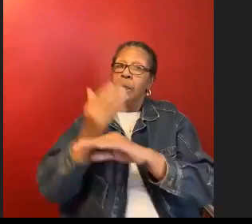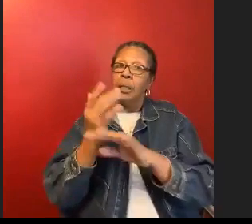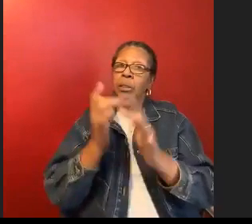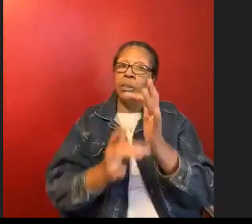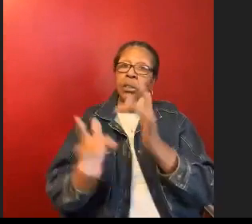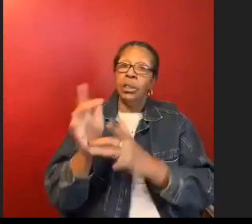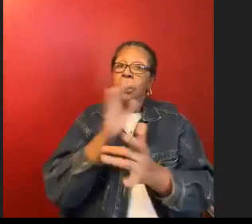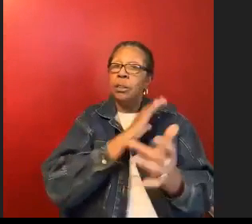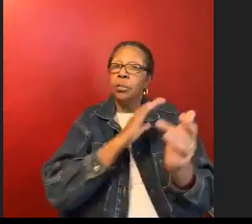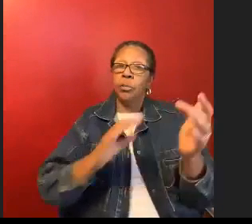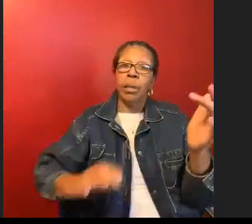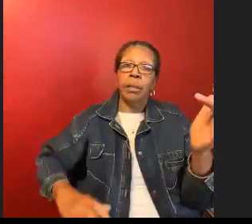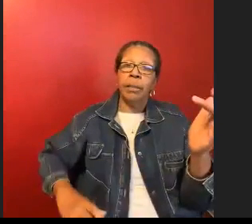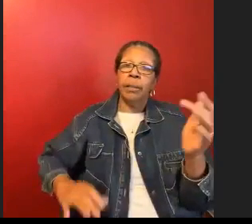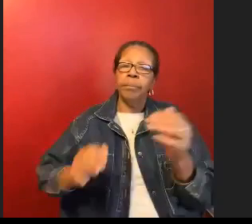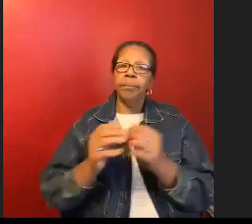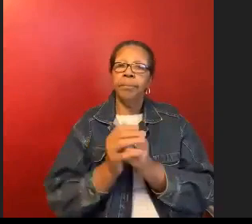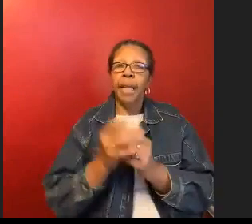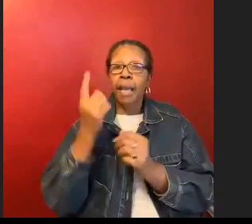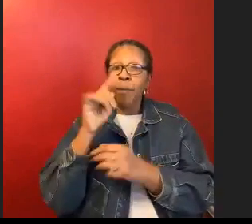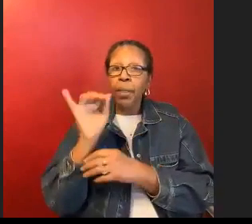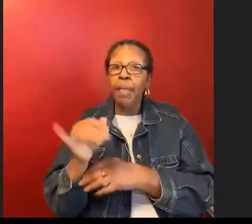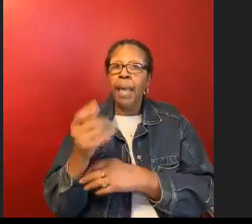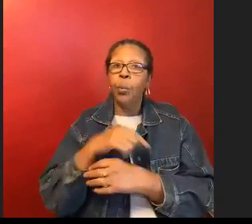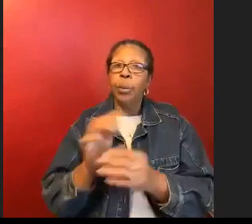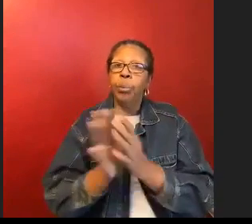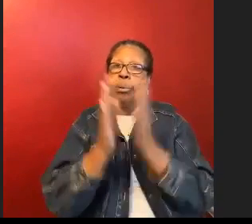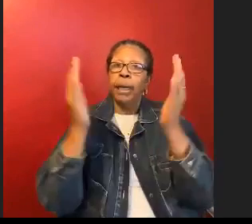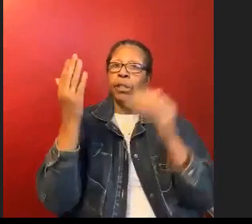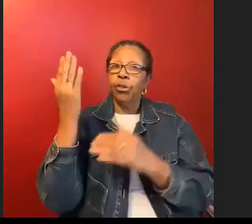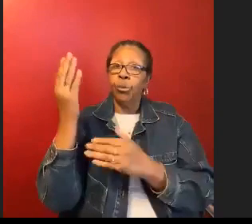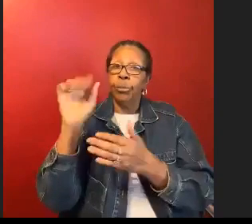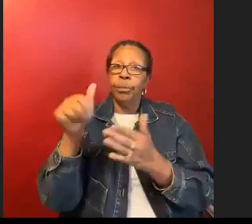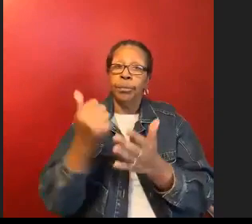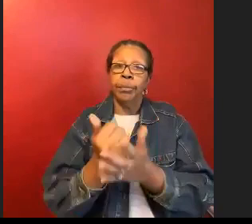Christ. And for this, we give you praise. Amen.